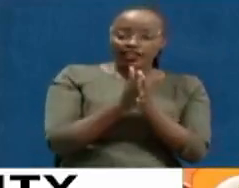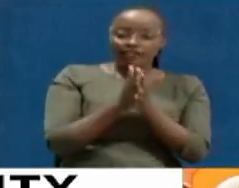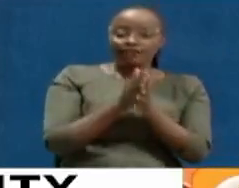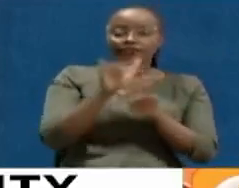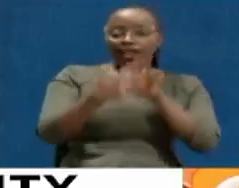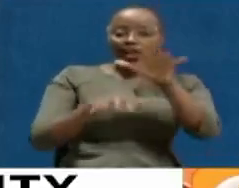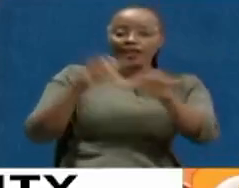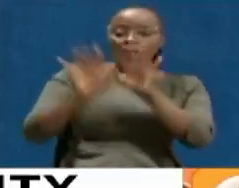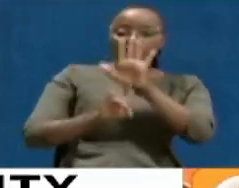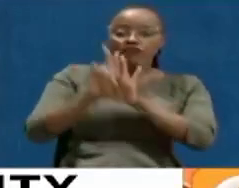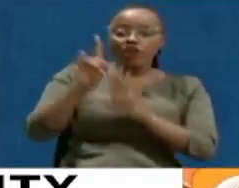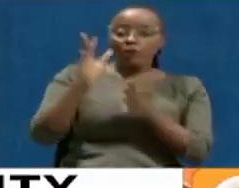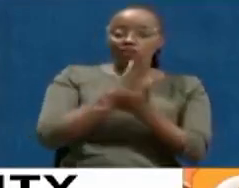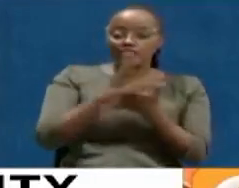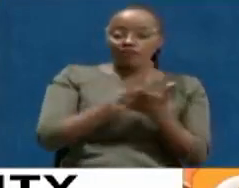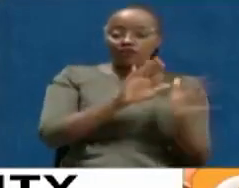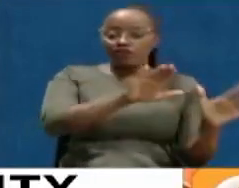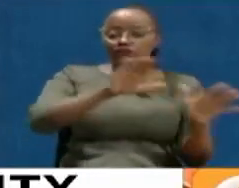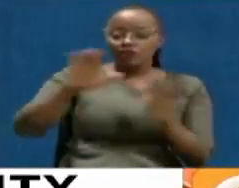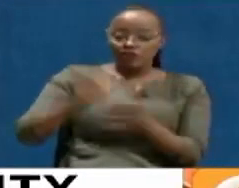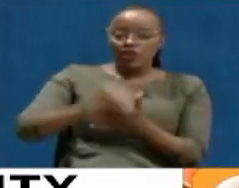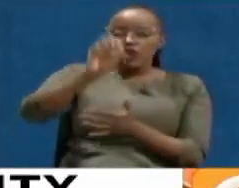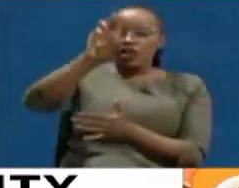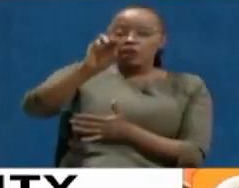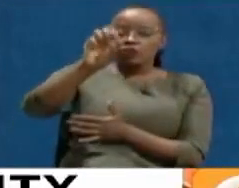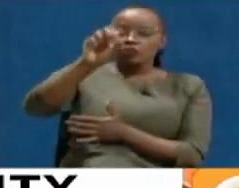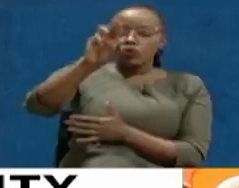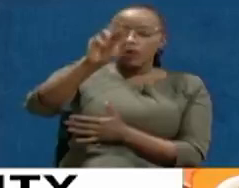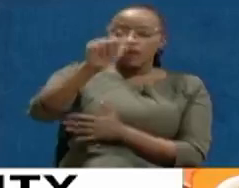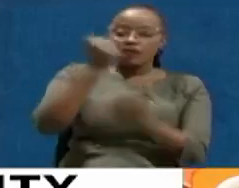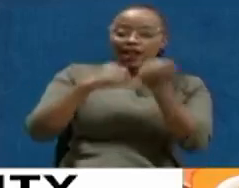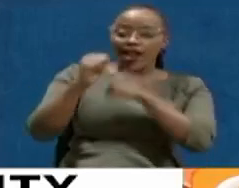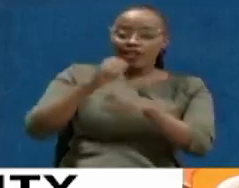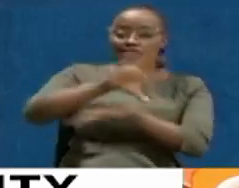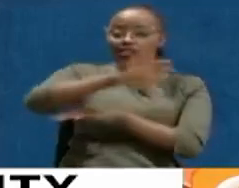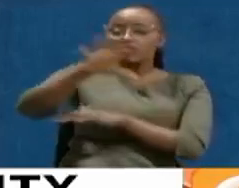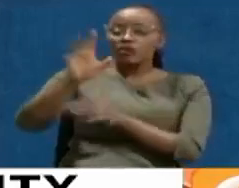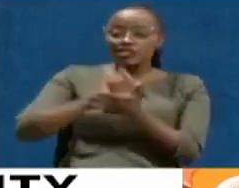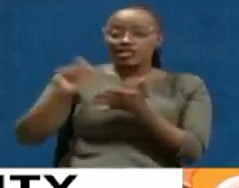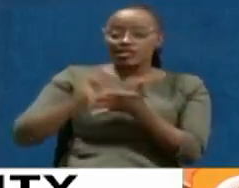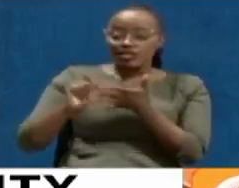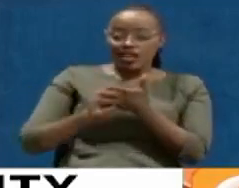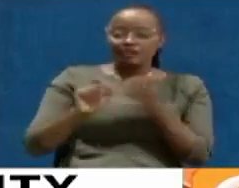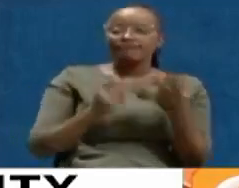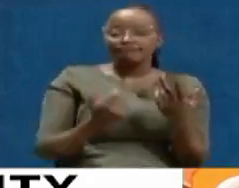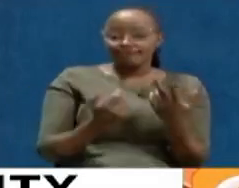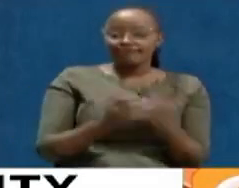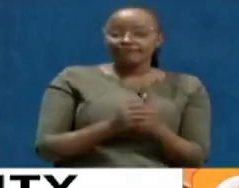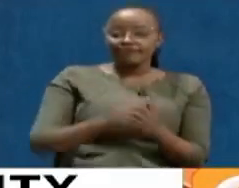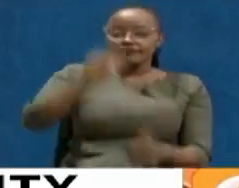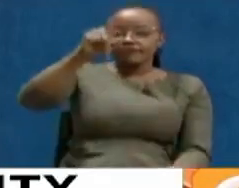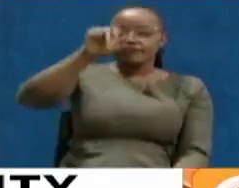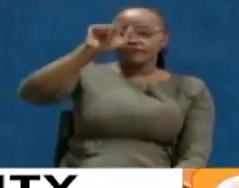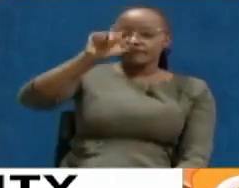Livestock Development Sector. Darius Musumba is appointed as Acting County Secretary.